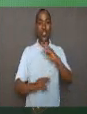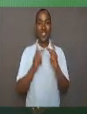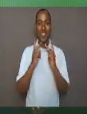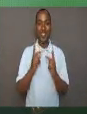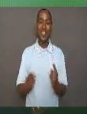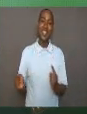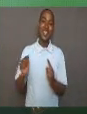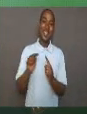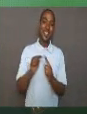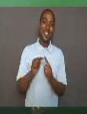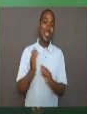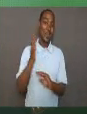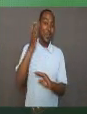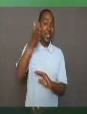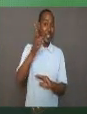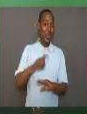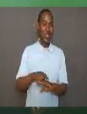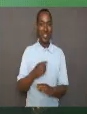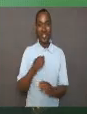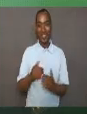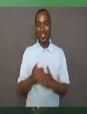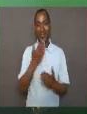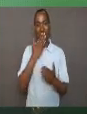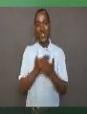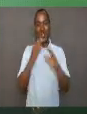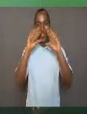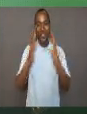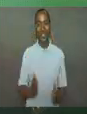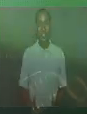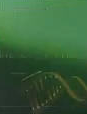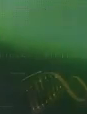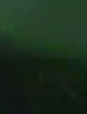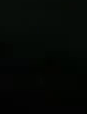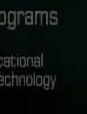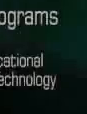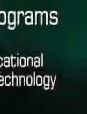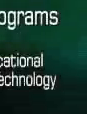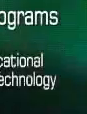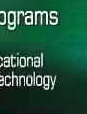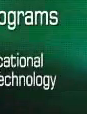Until next time, thank you, teacher. Thank you, students.